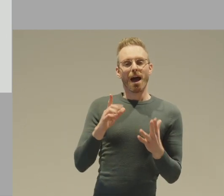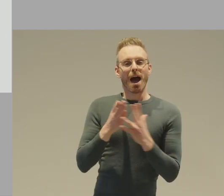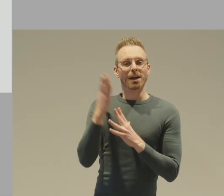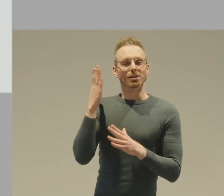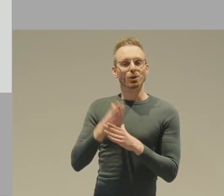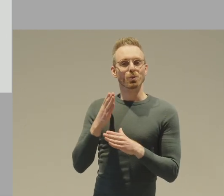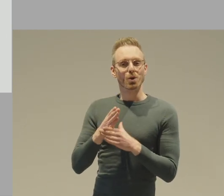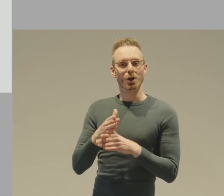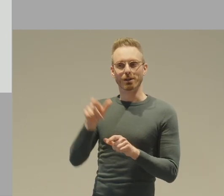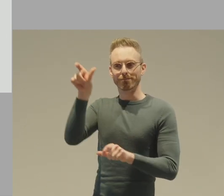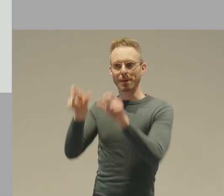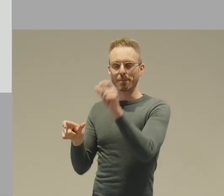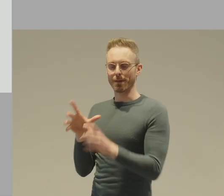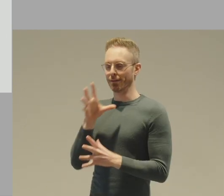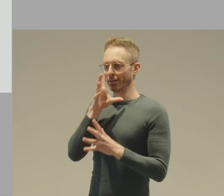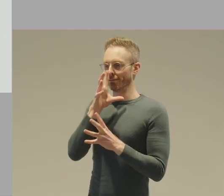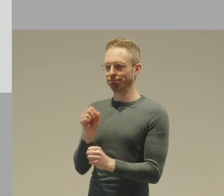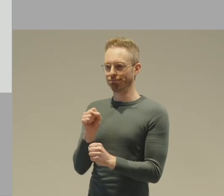So anytime, this is the link,